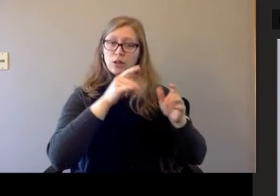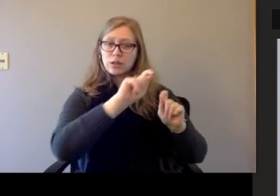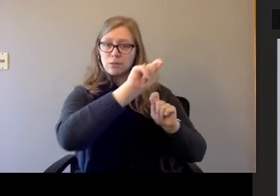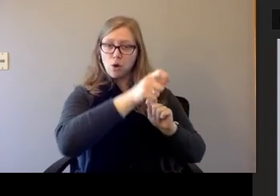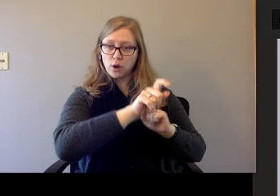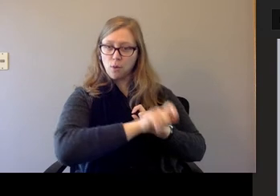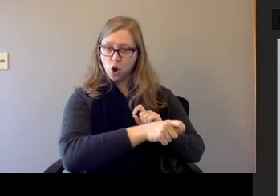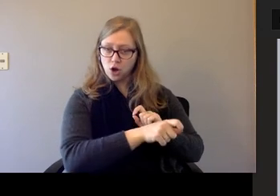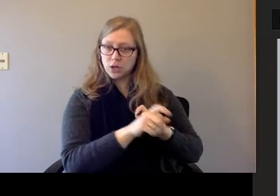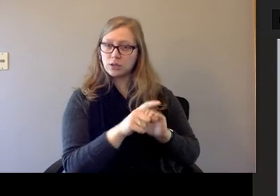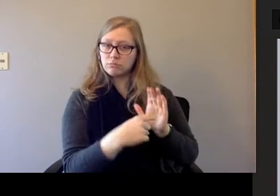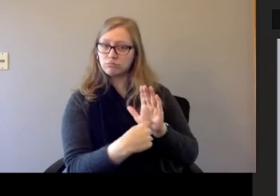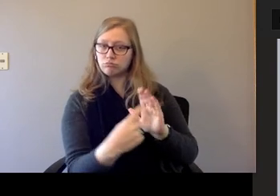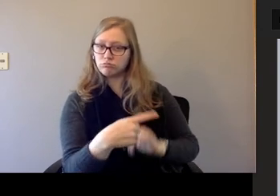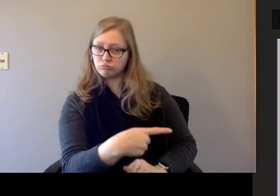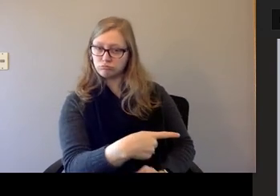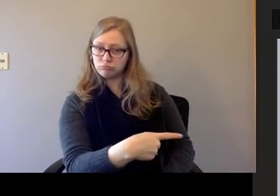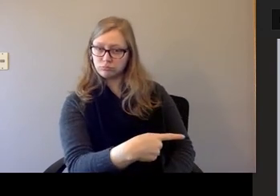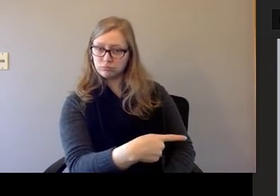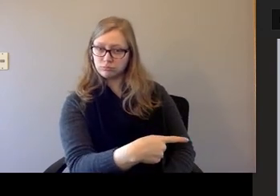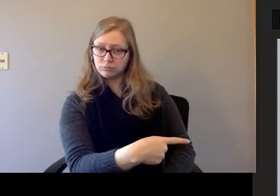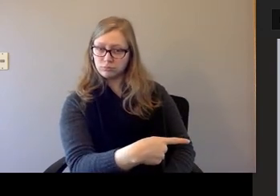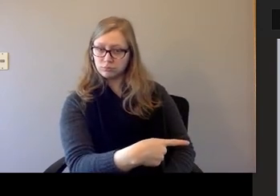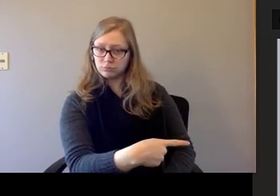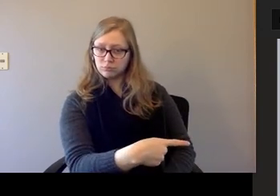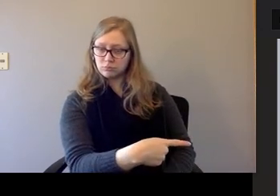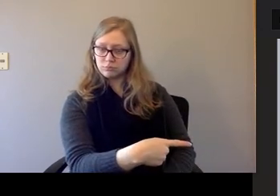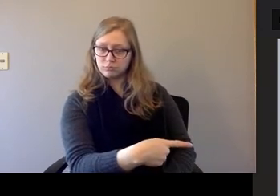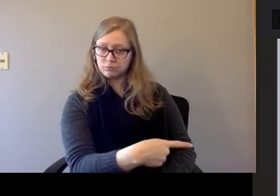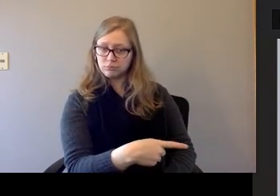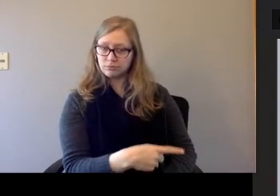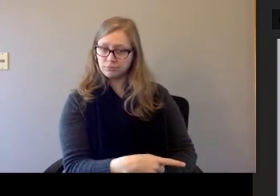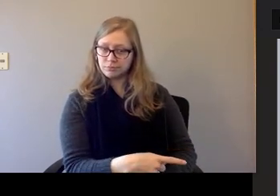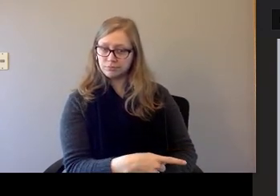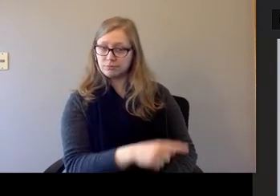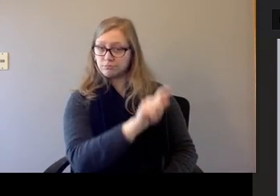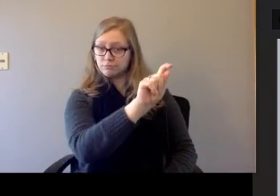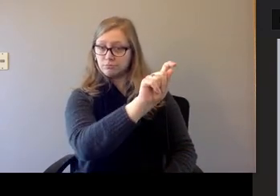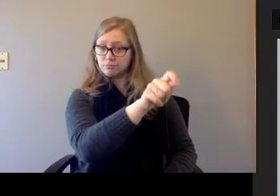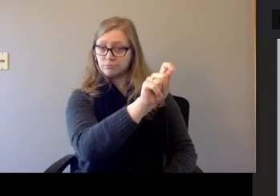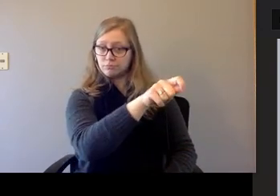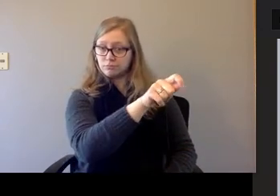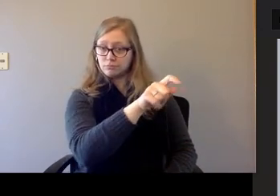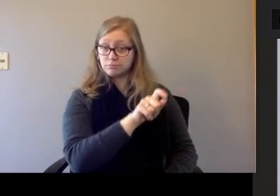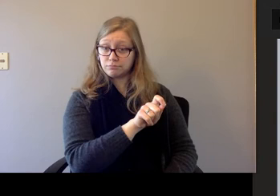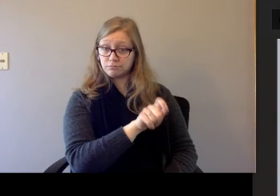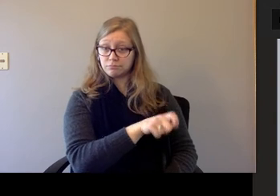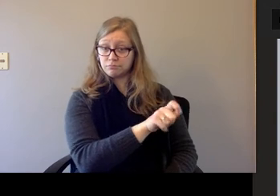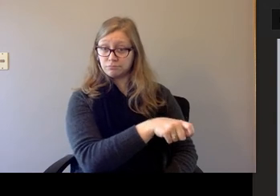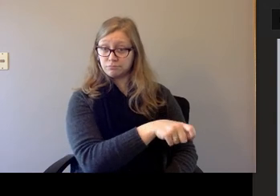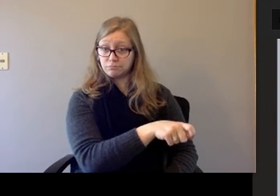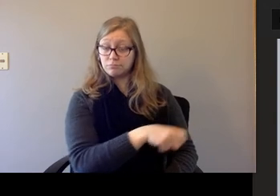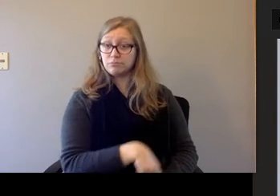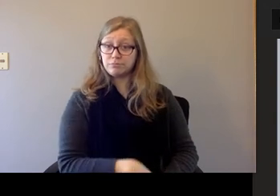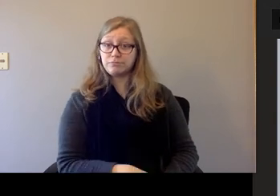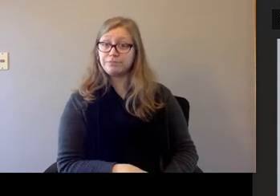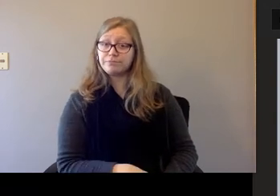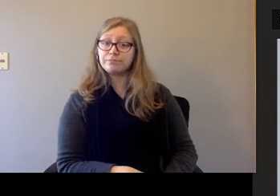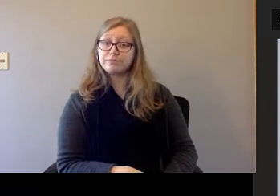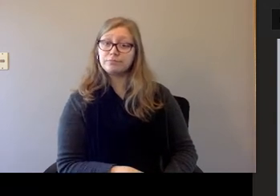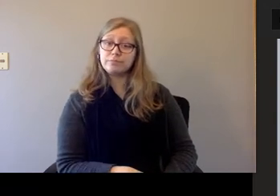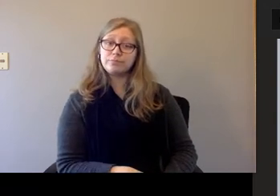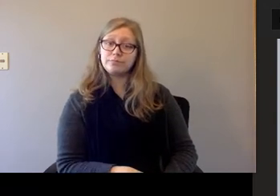if we have enough information. So this angle is going to be the same as that because segment